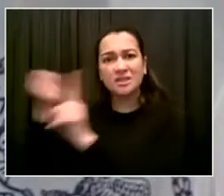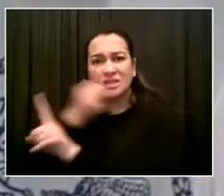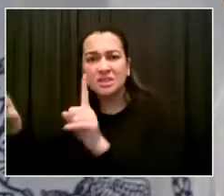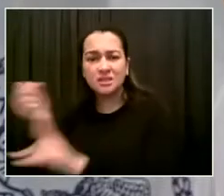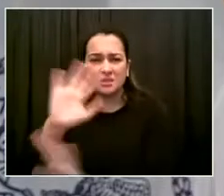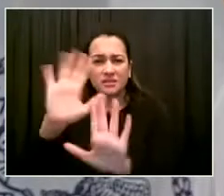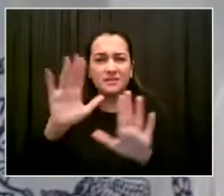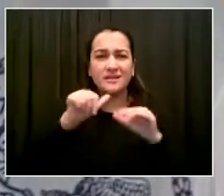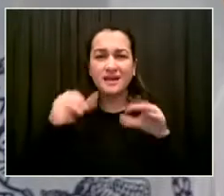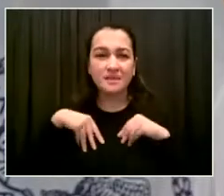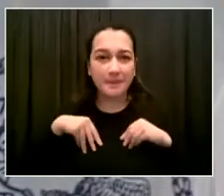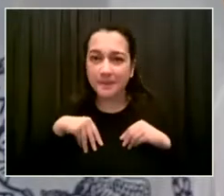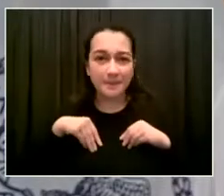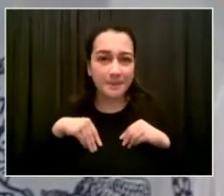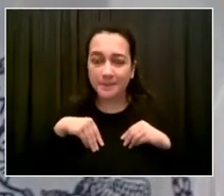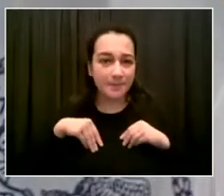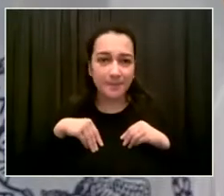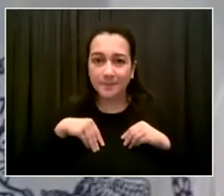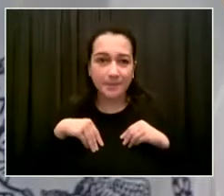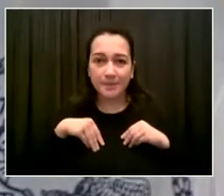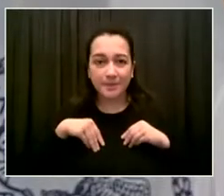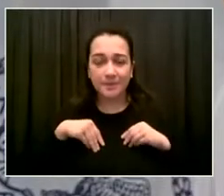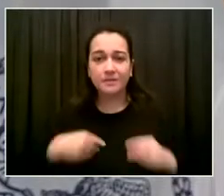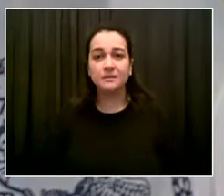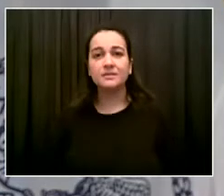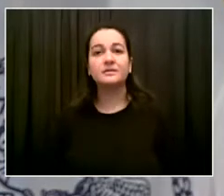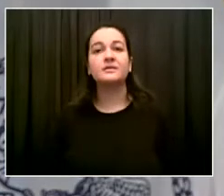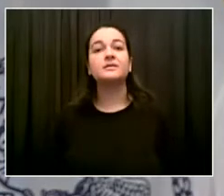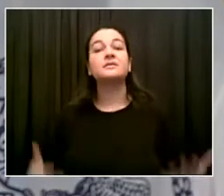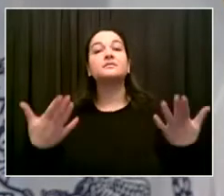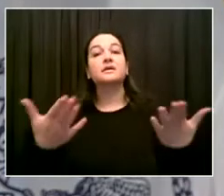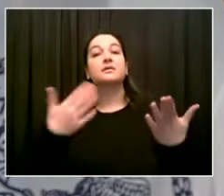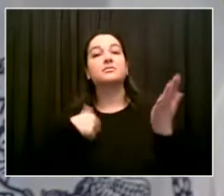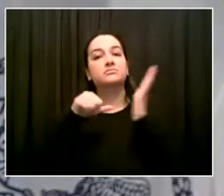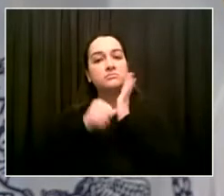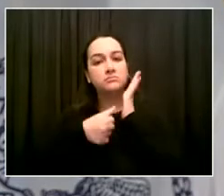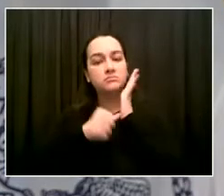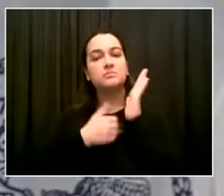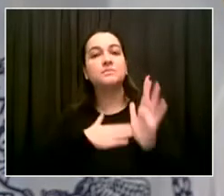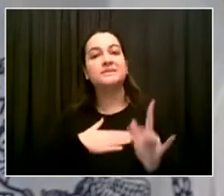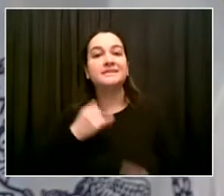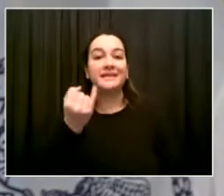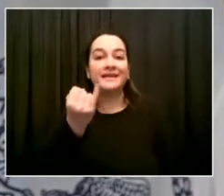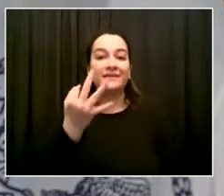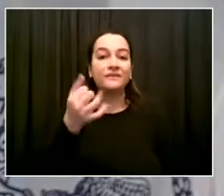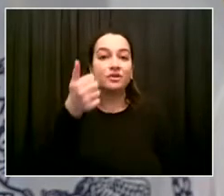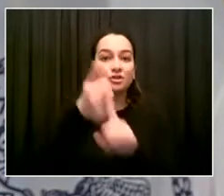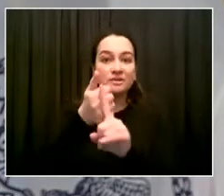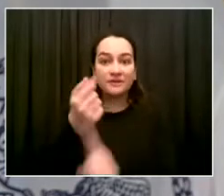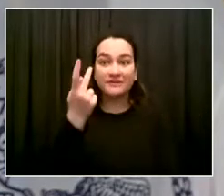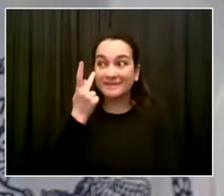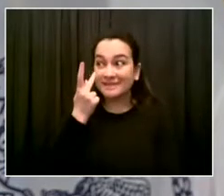if you have any information about this crime on West 43rd Street yesterday, call